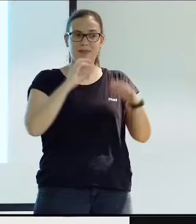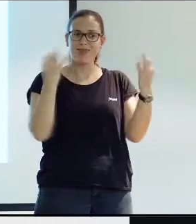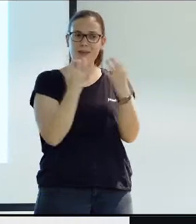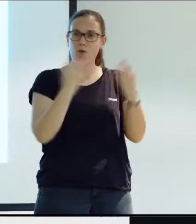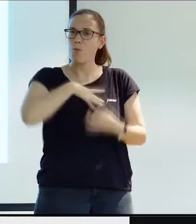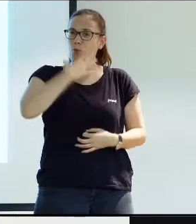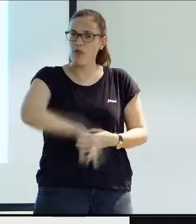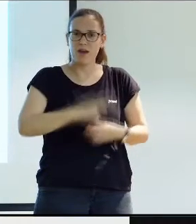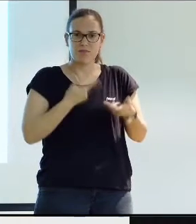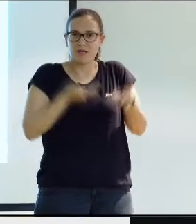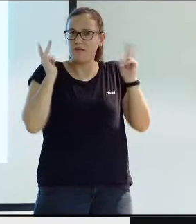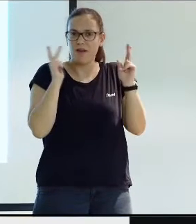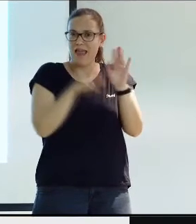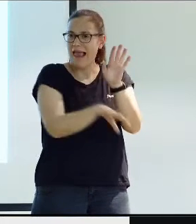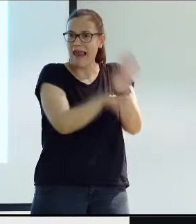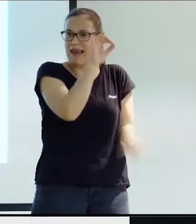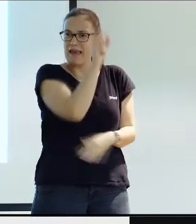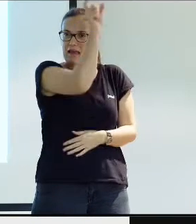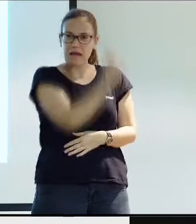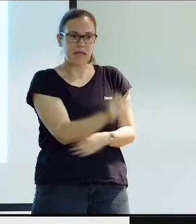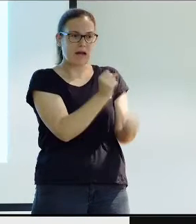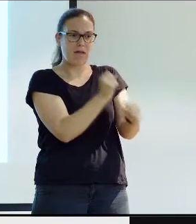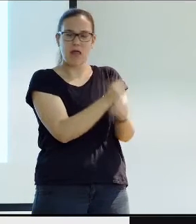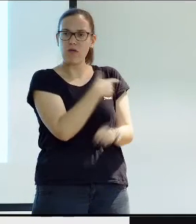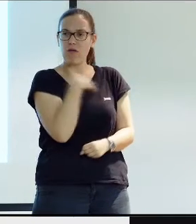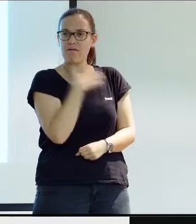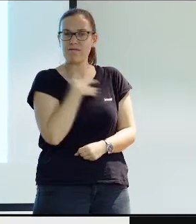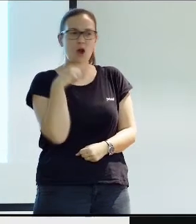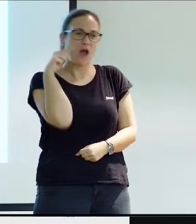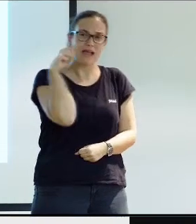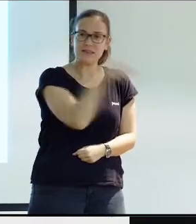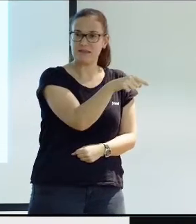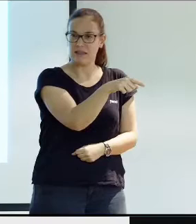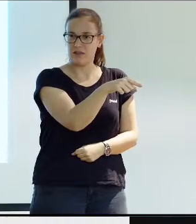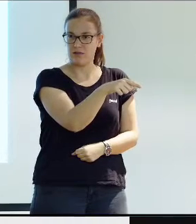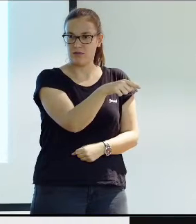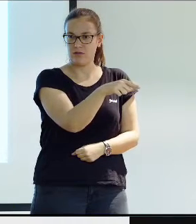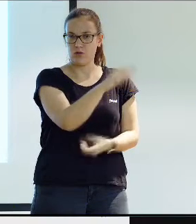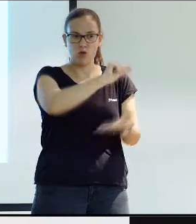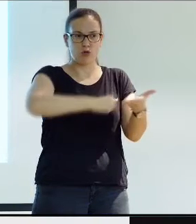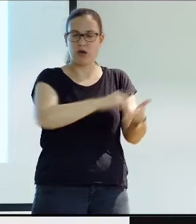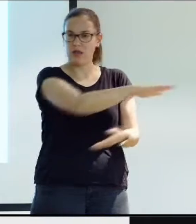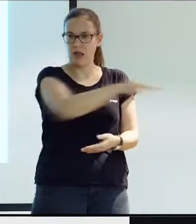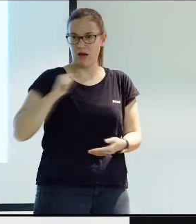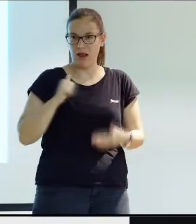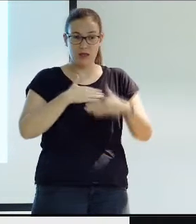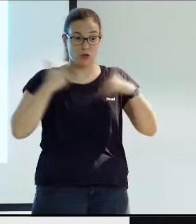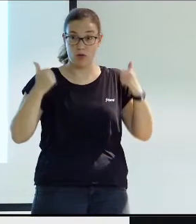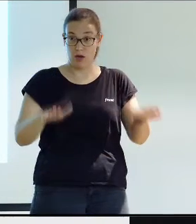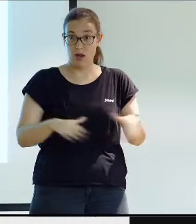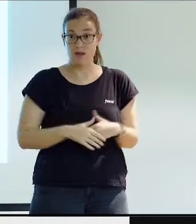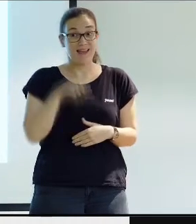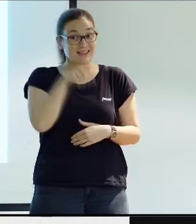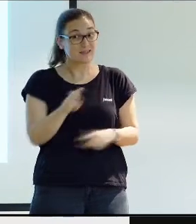to be the employer, him or herself. So this